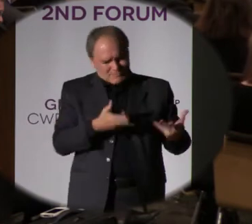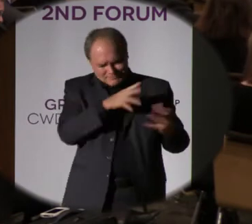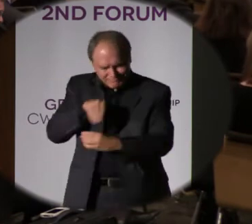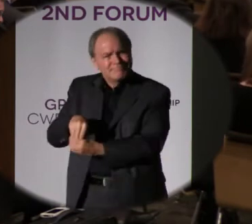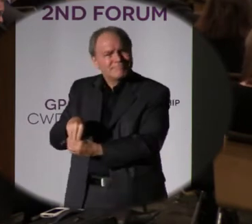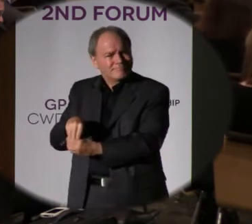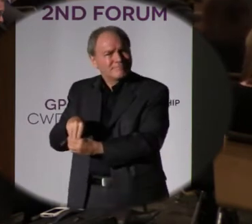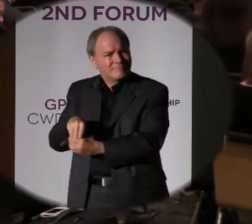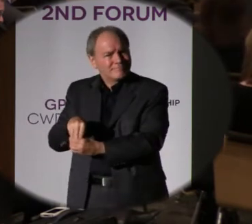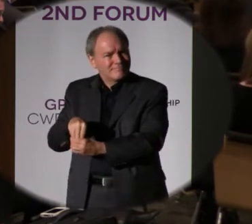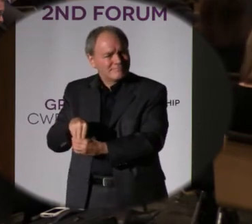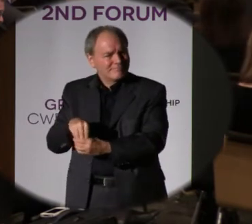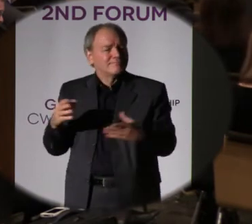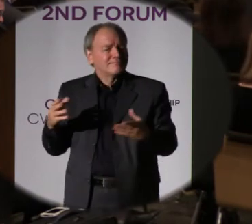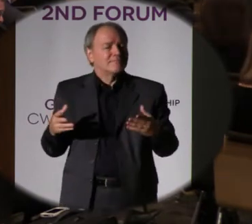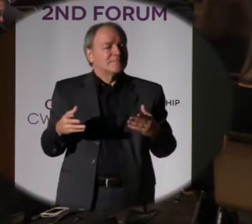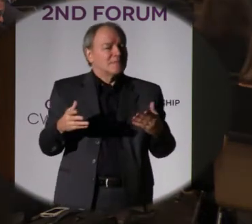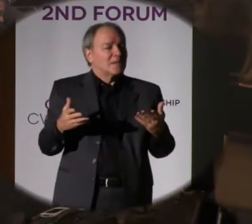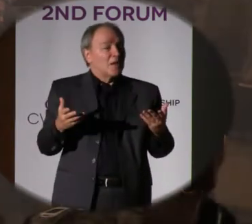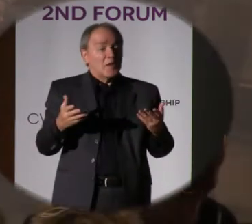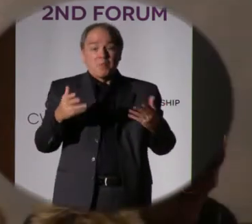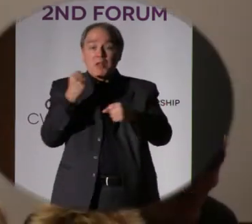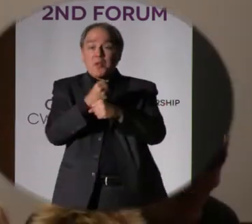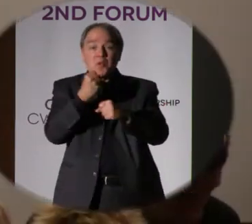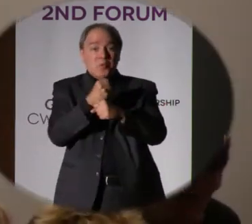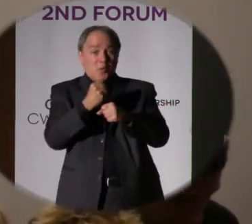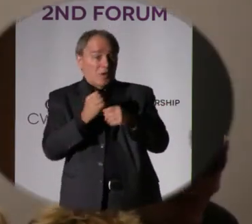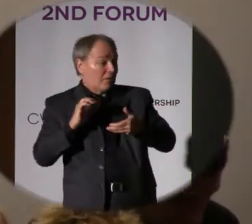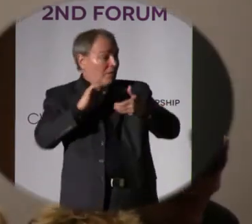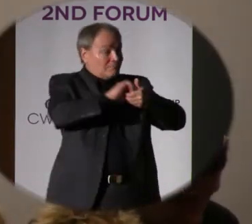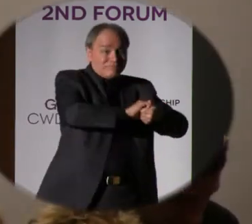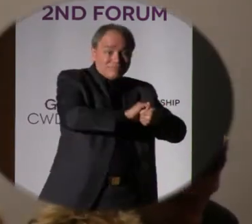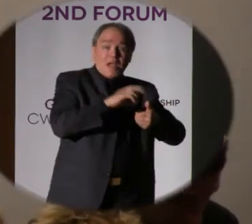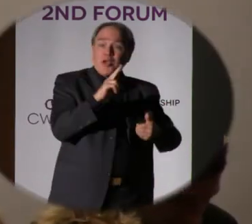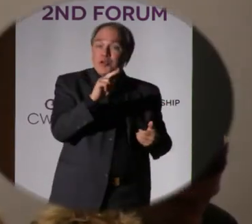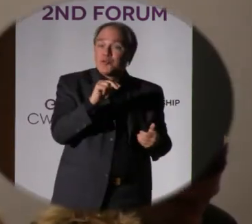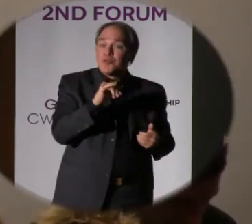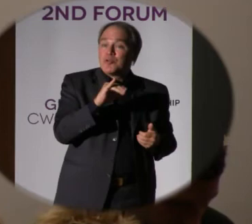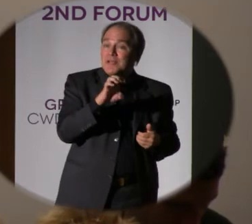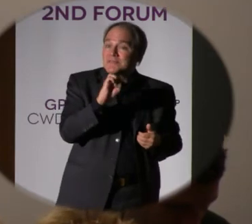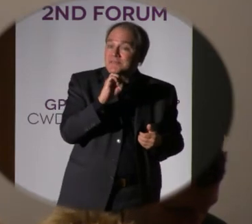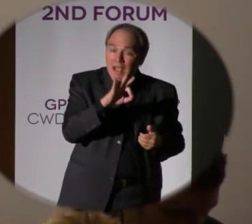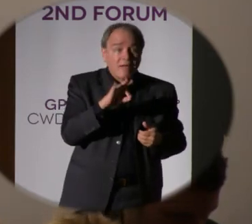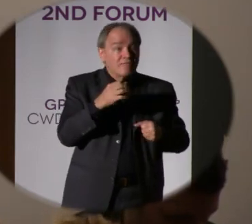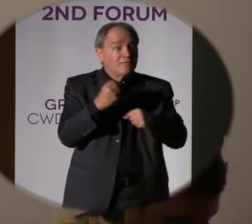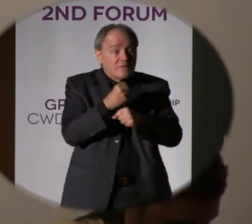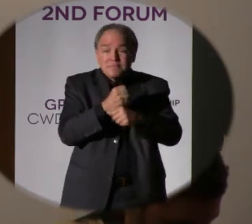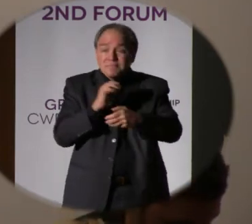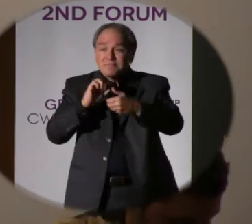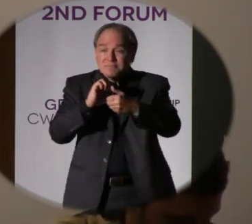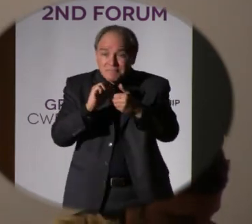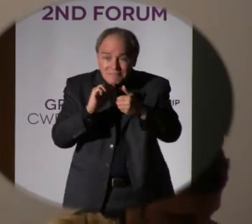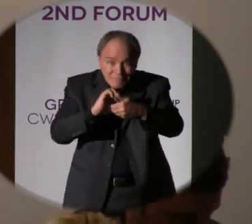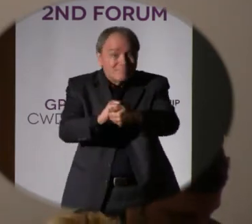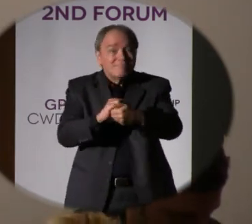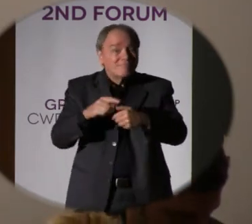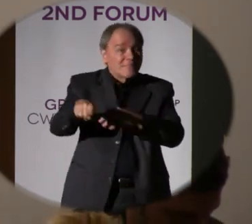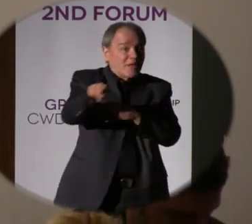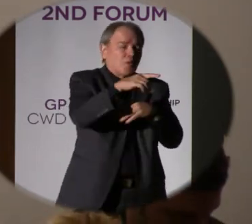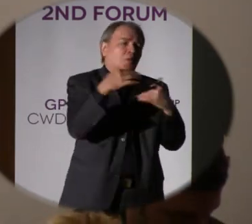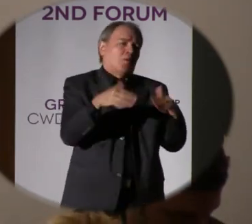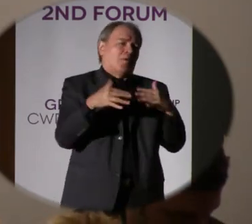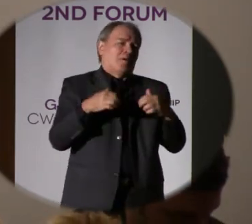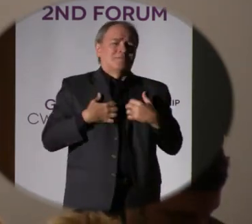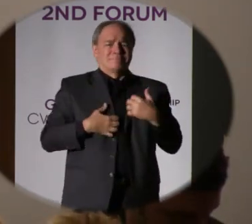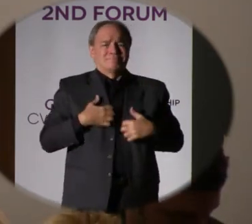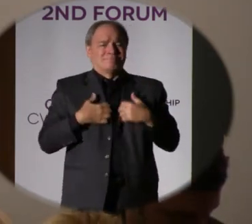great opportunity to work within the UNICEF framework and to invite and work together with all of you. We very much look forward, and thank you so much to all